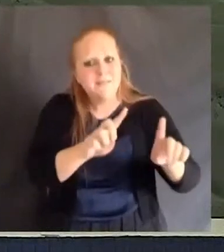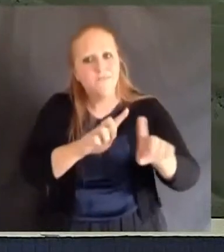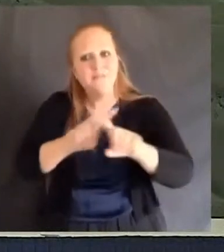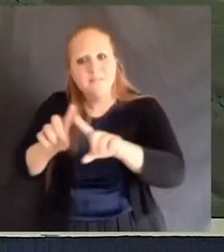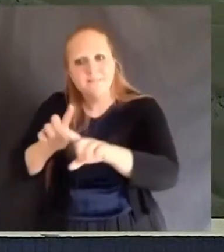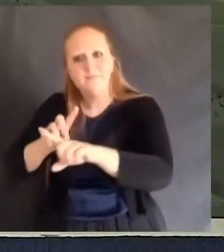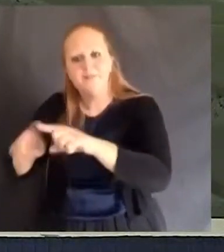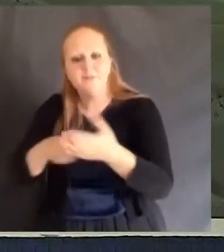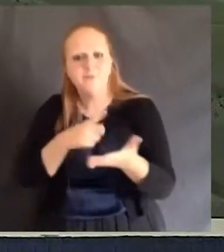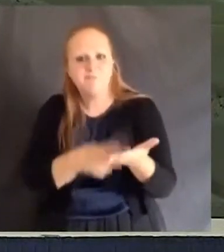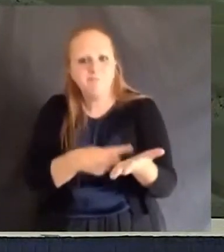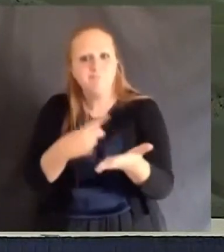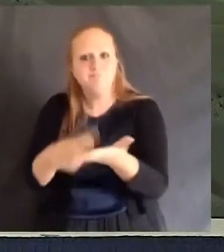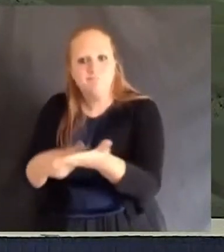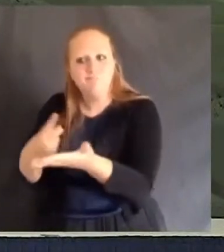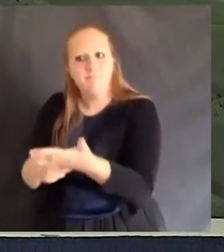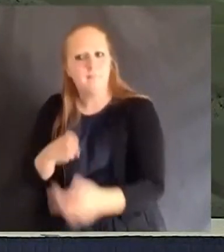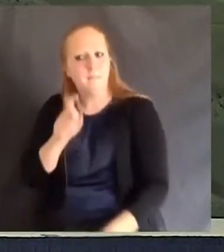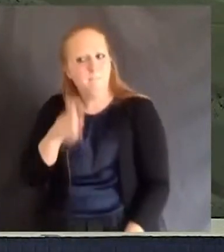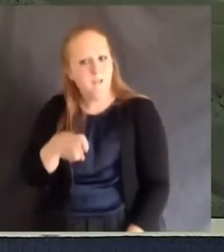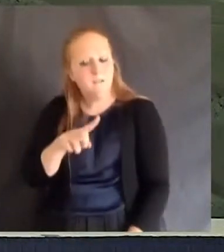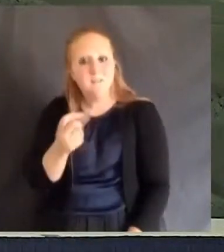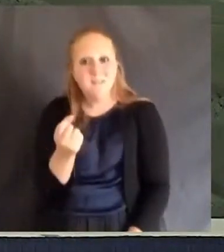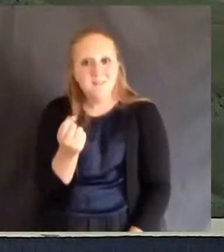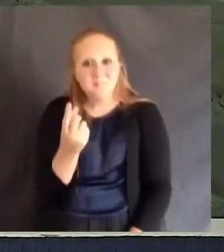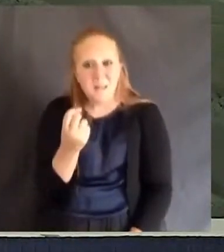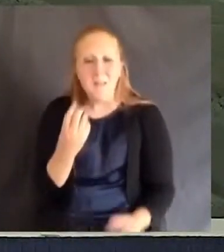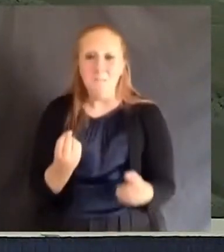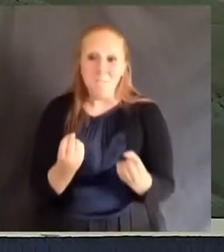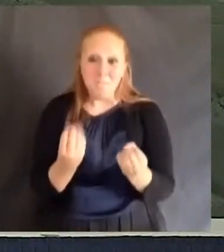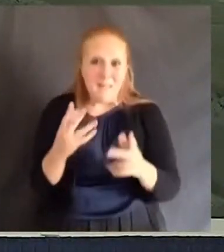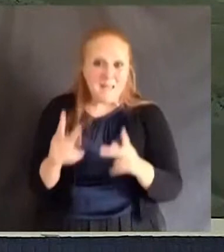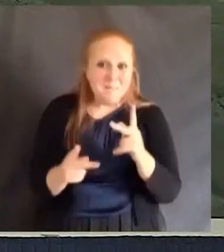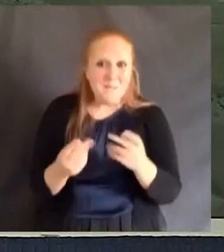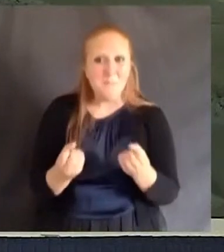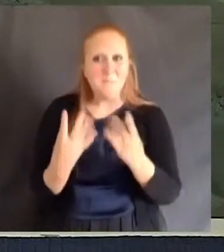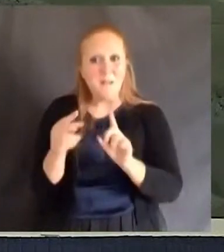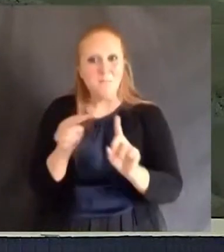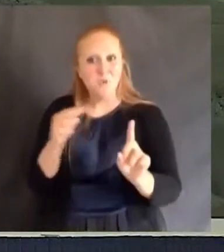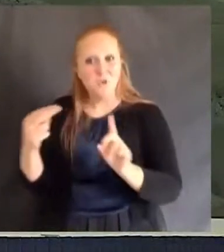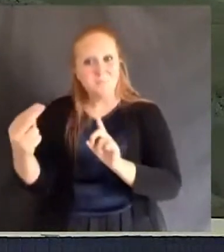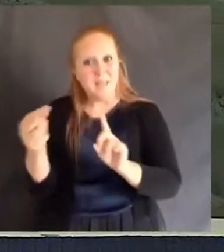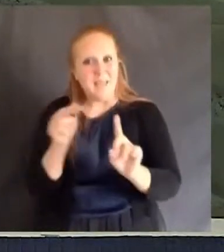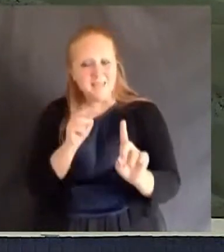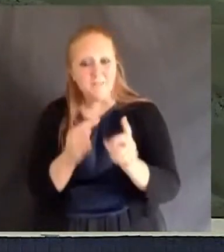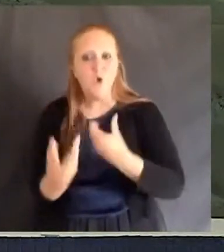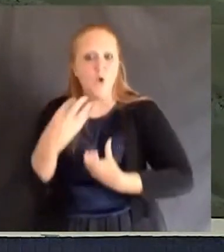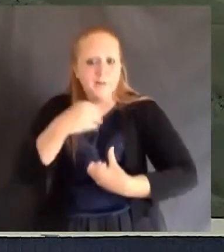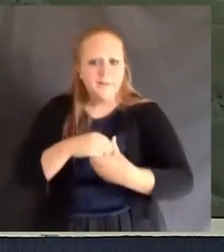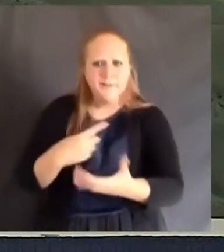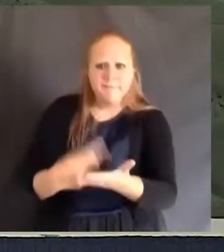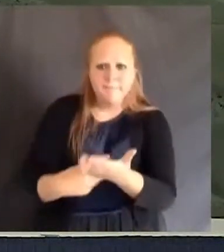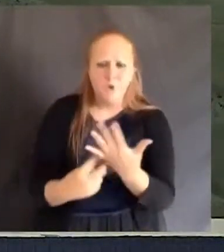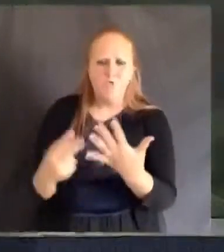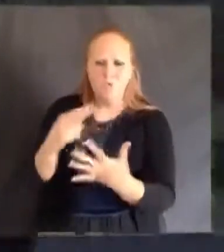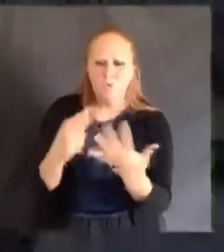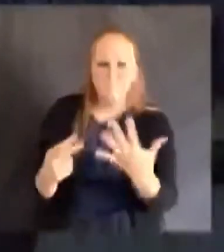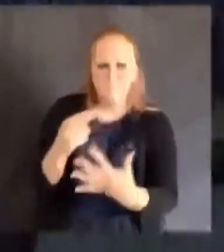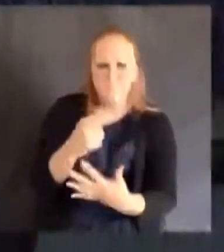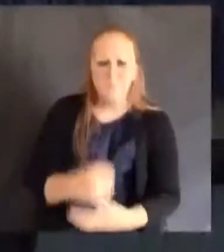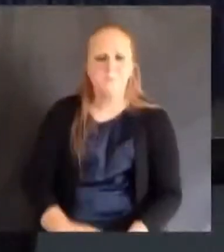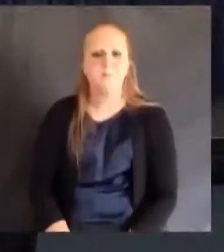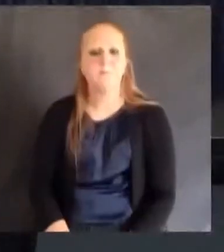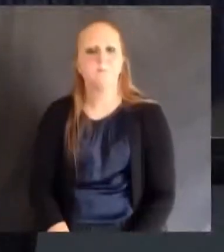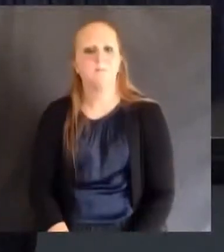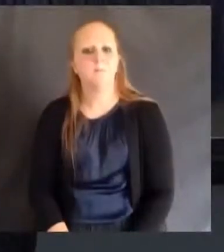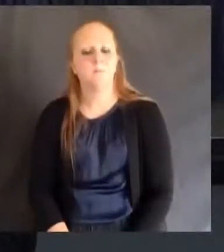conversation is ongoing now. But there are many eyes and many perspectives that look at those plans. Can you about talk private